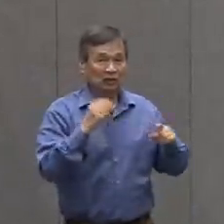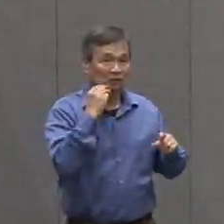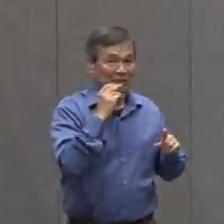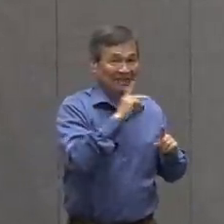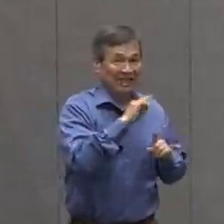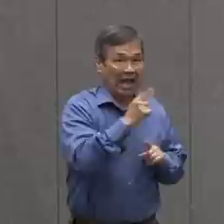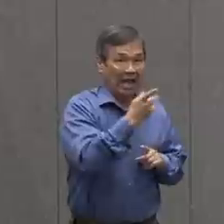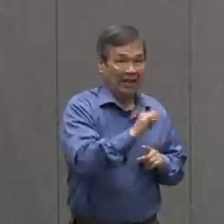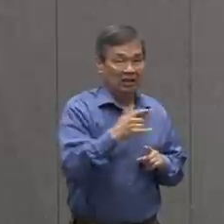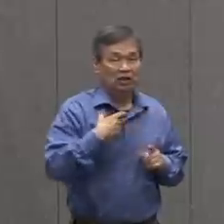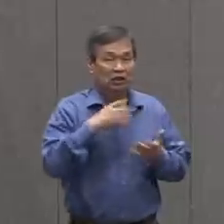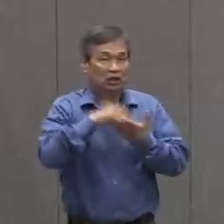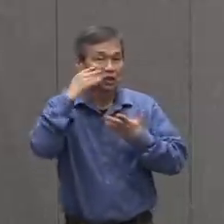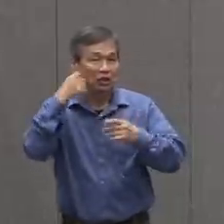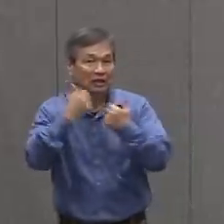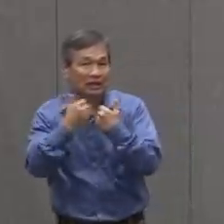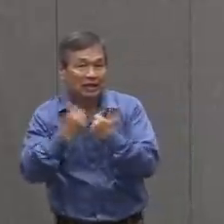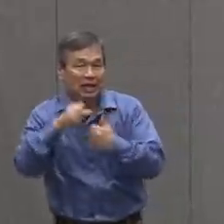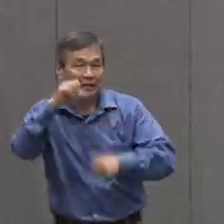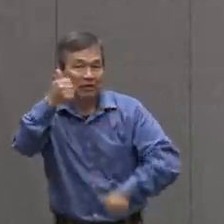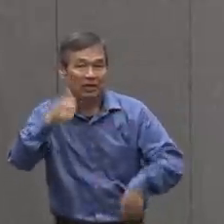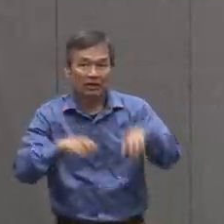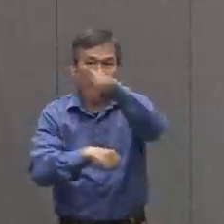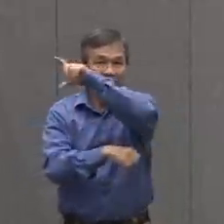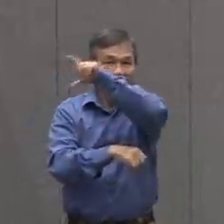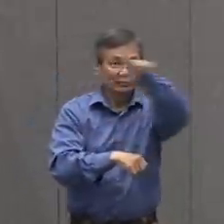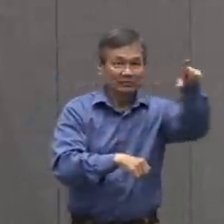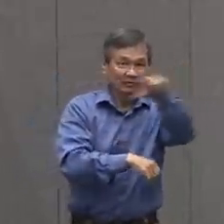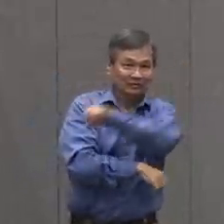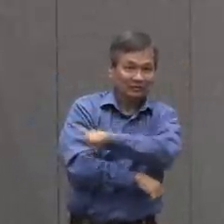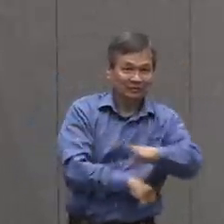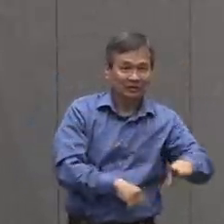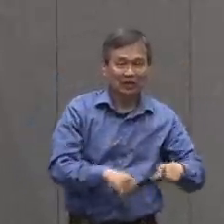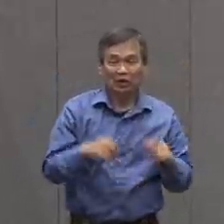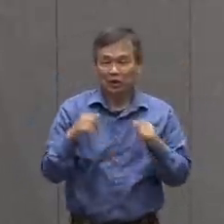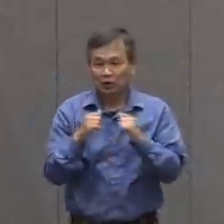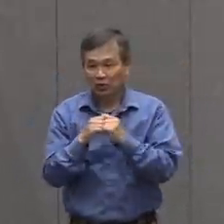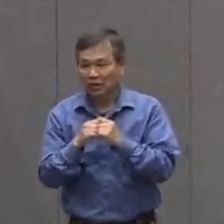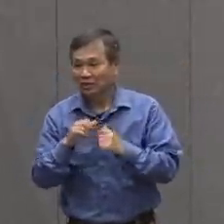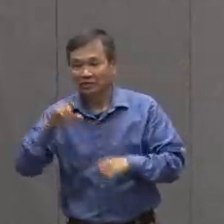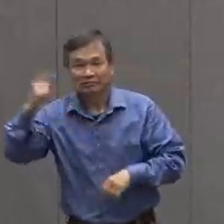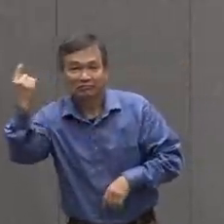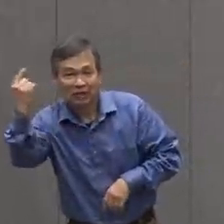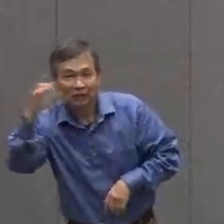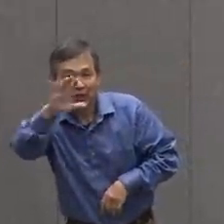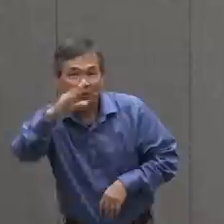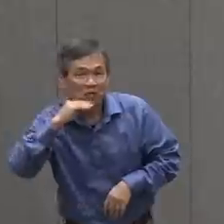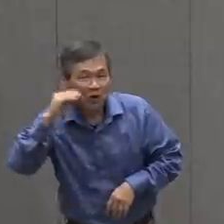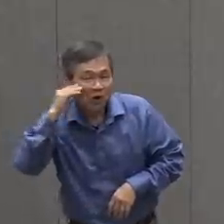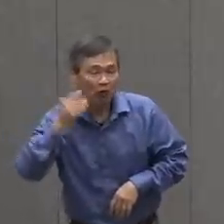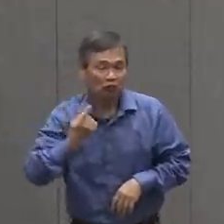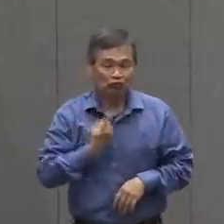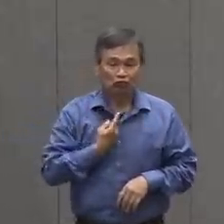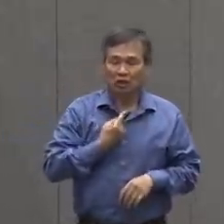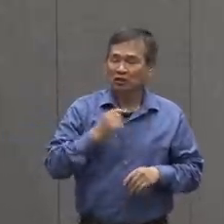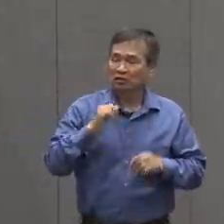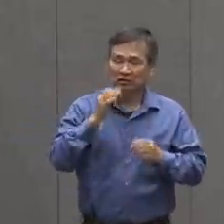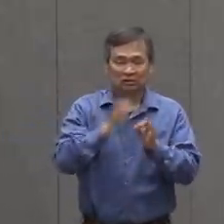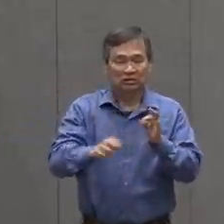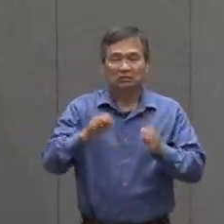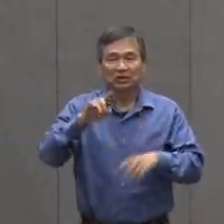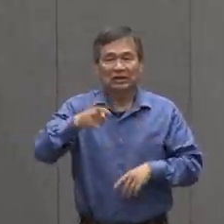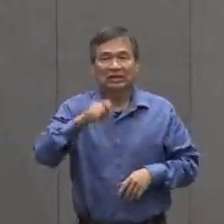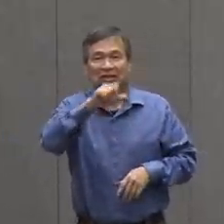10 frames game that you can play at home by yourself or with someone that's at your house with you. All you need is a